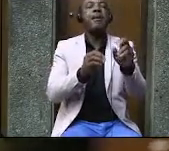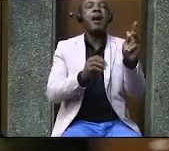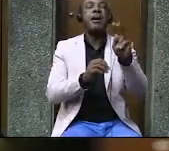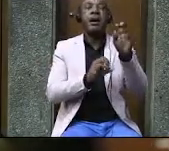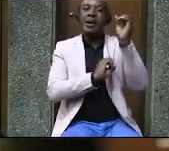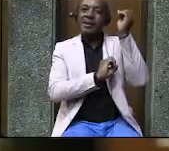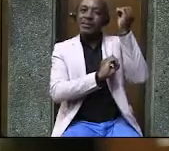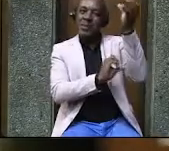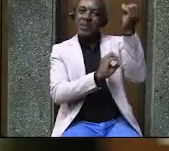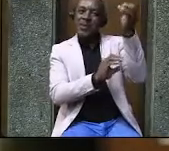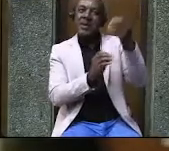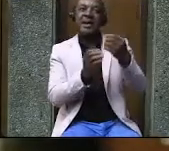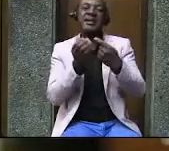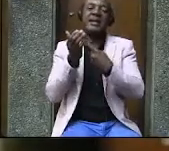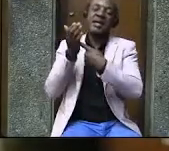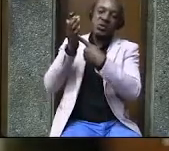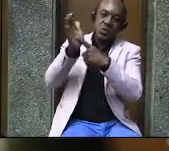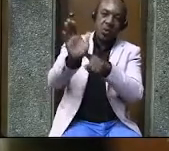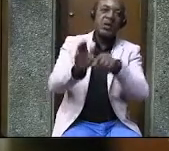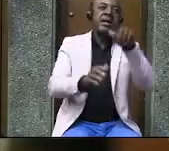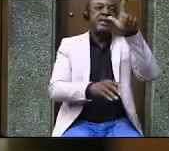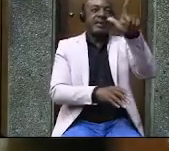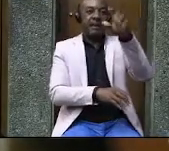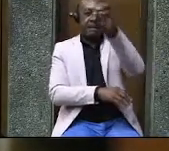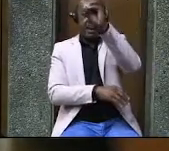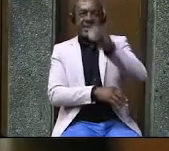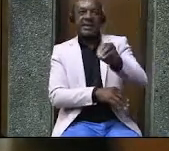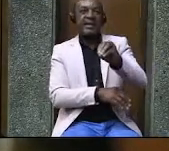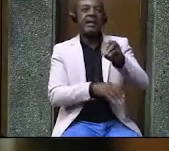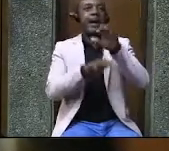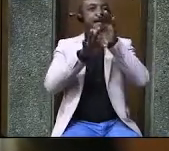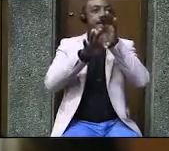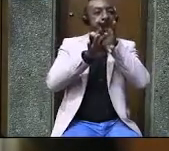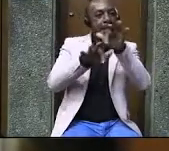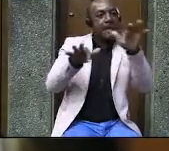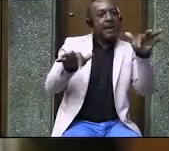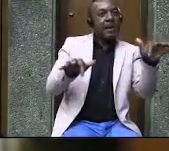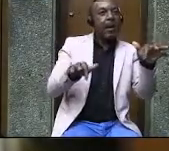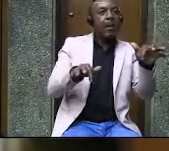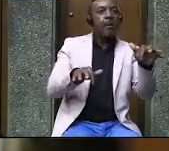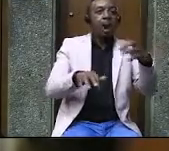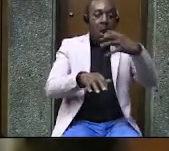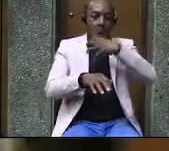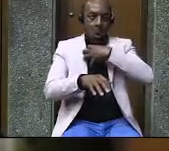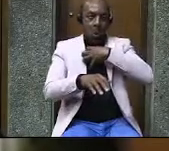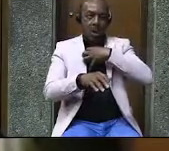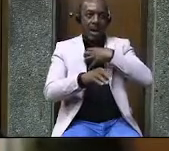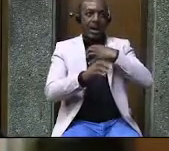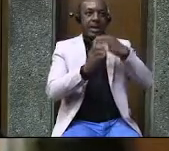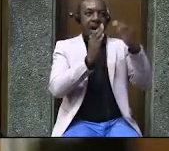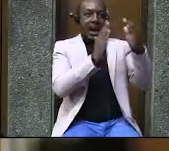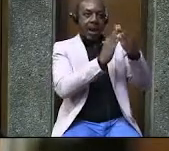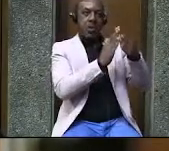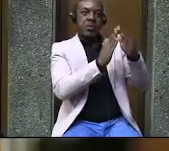7% of the population owns and controls more than 80% of the land of South Africa.